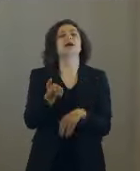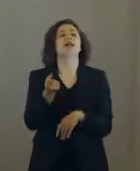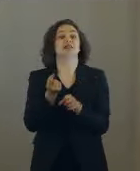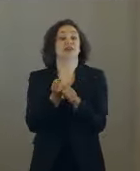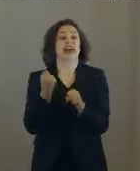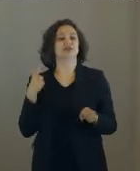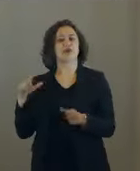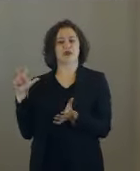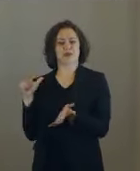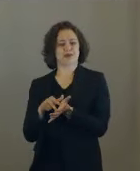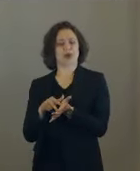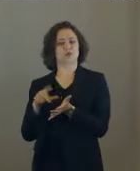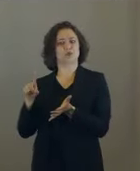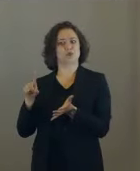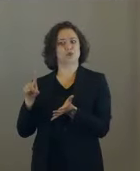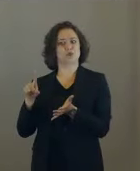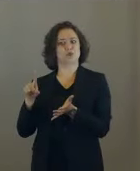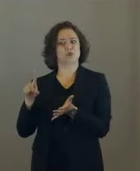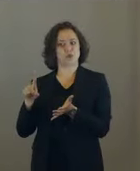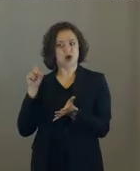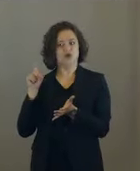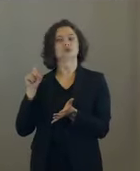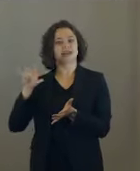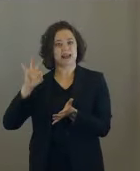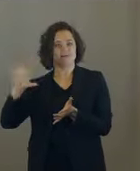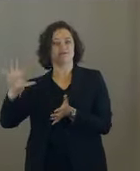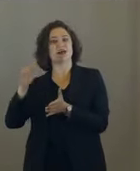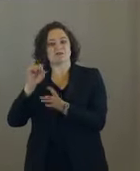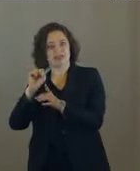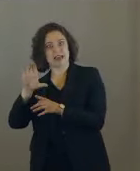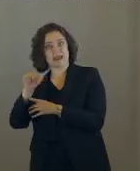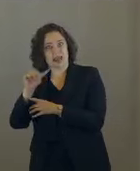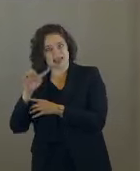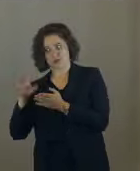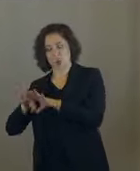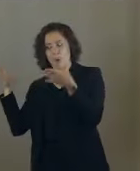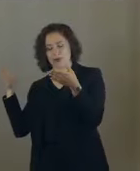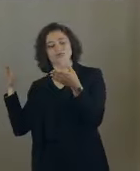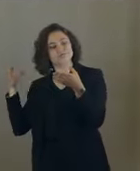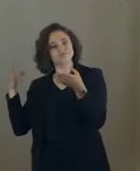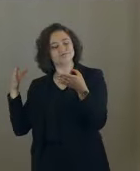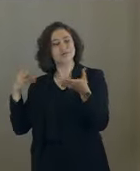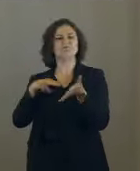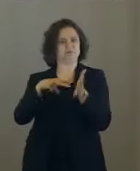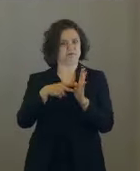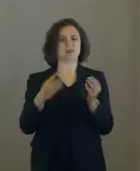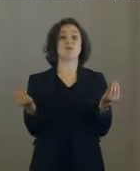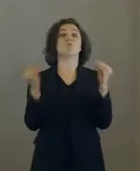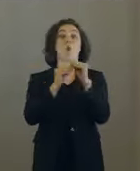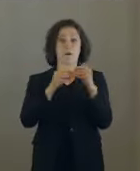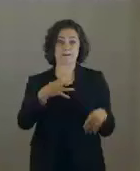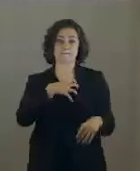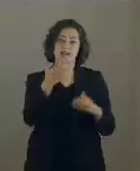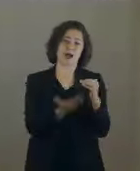3,195 cases, open cases. So despite the increase in intake, the non-cases, open cases